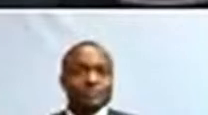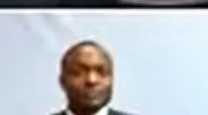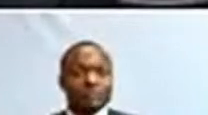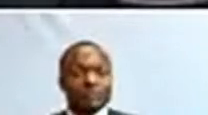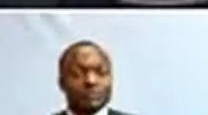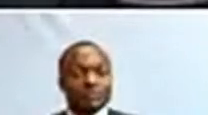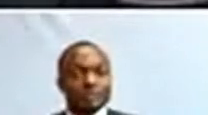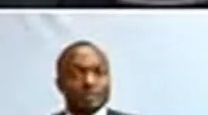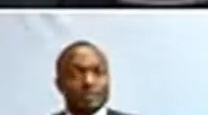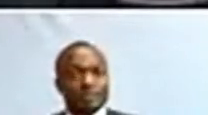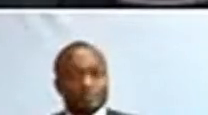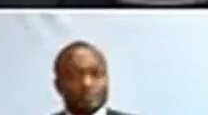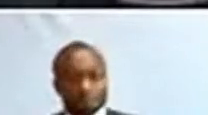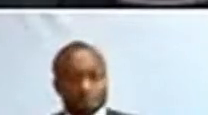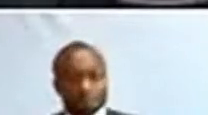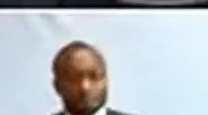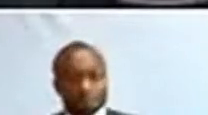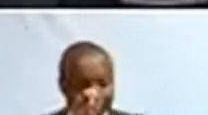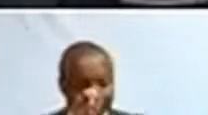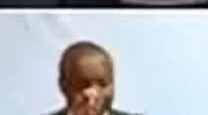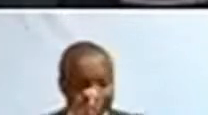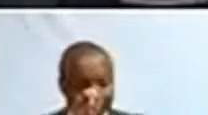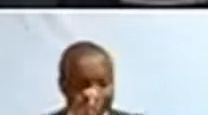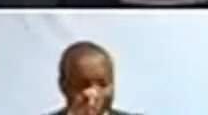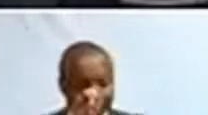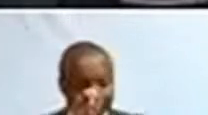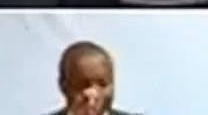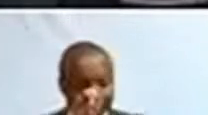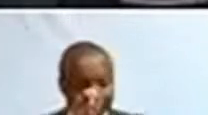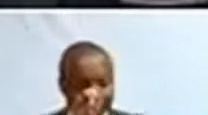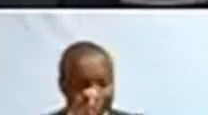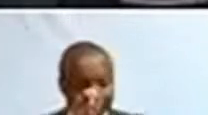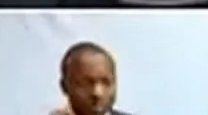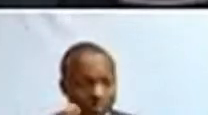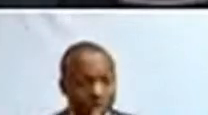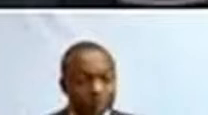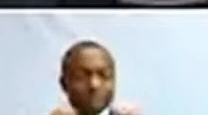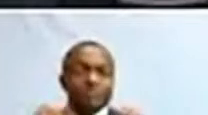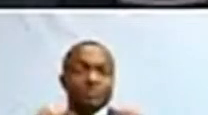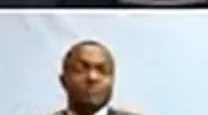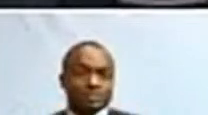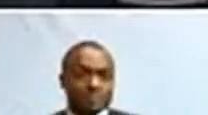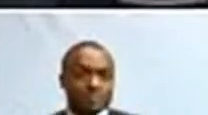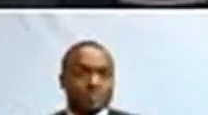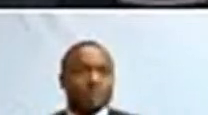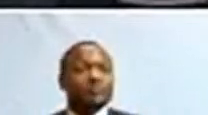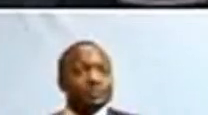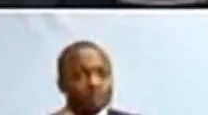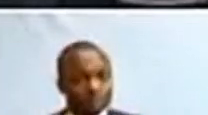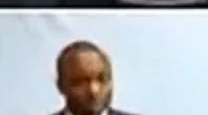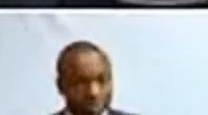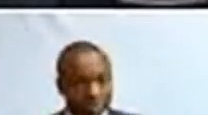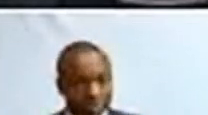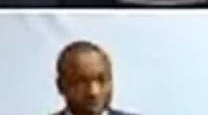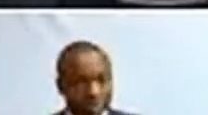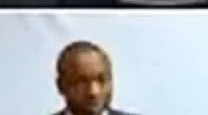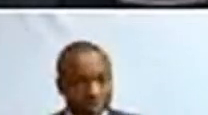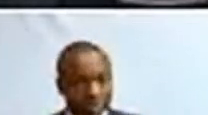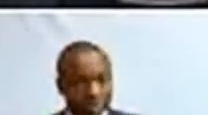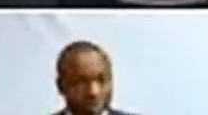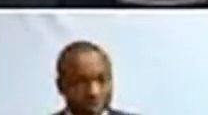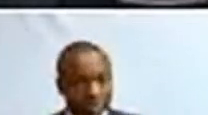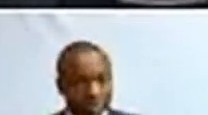Because at the end of it, CS and his team may disown this report to